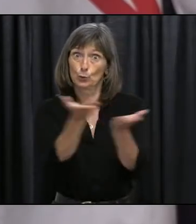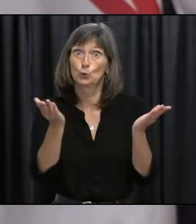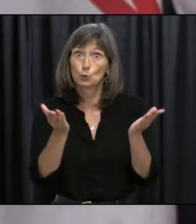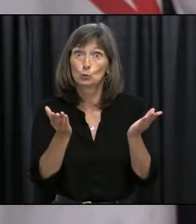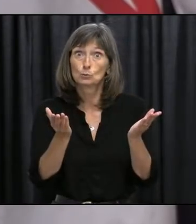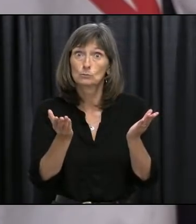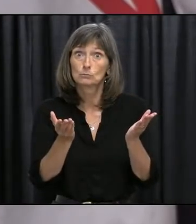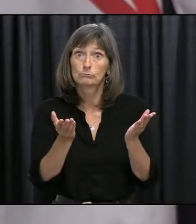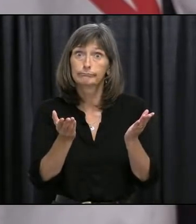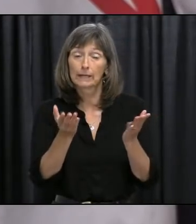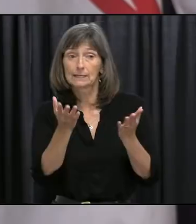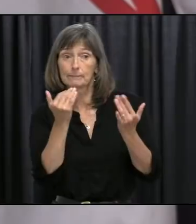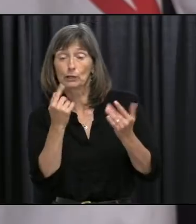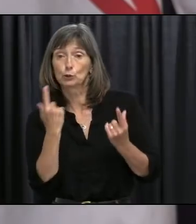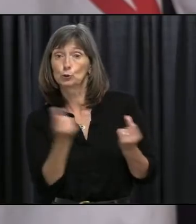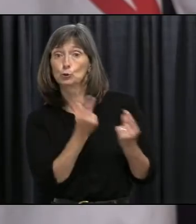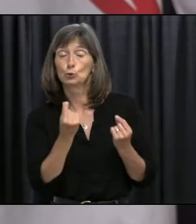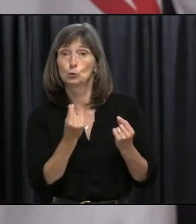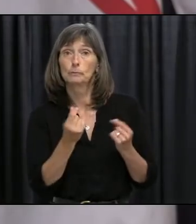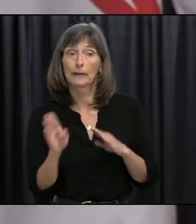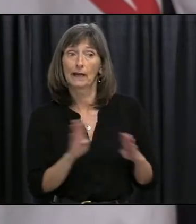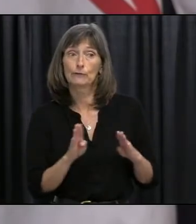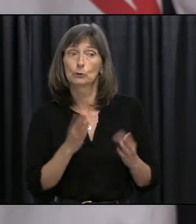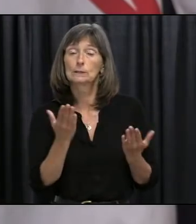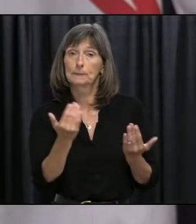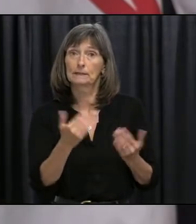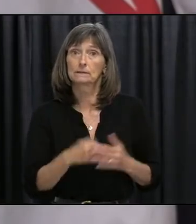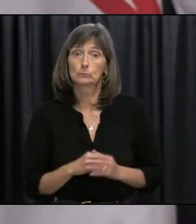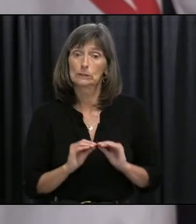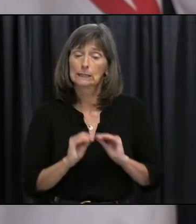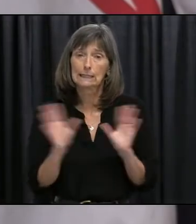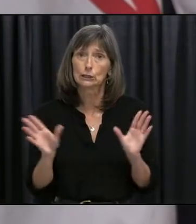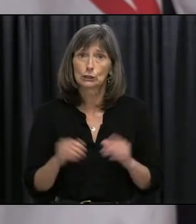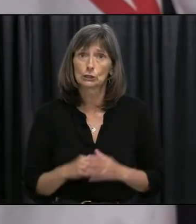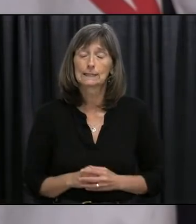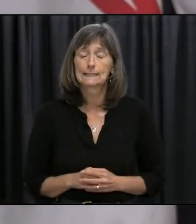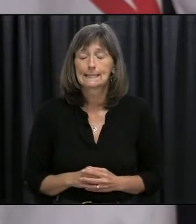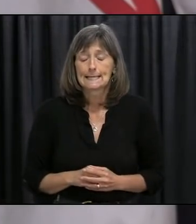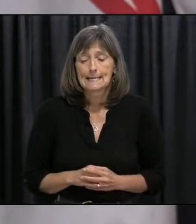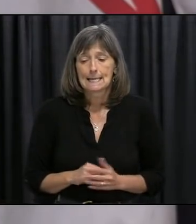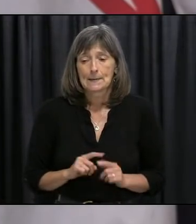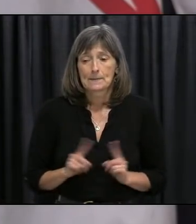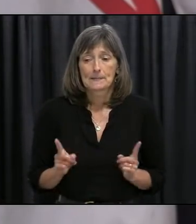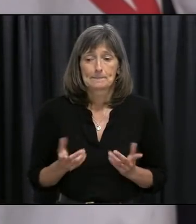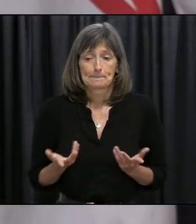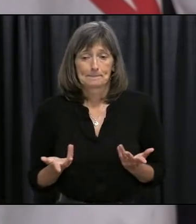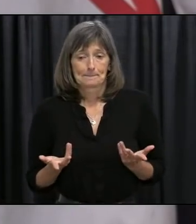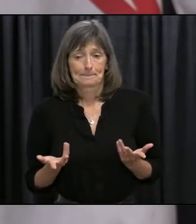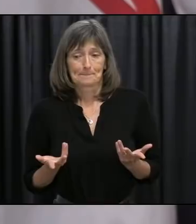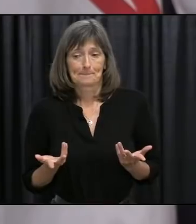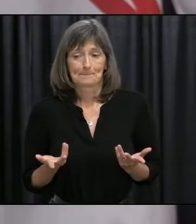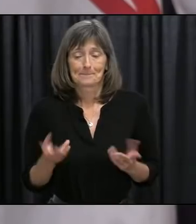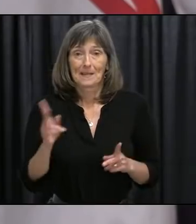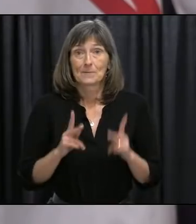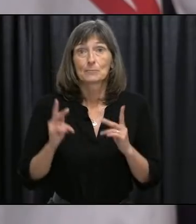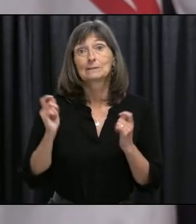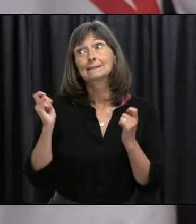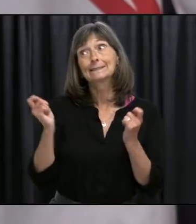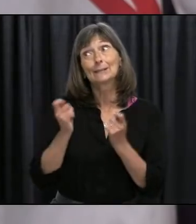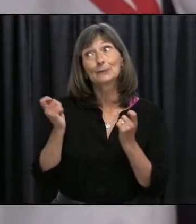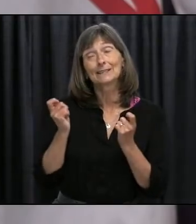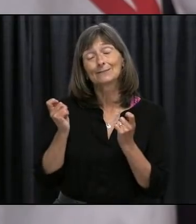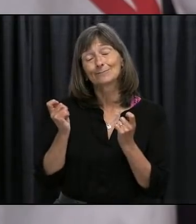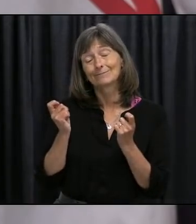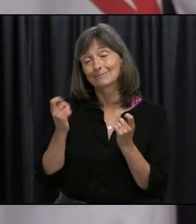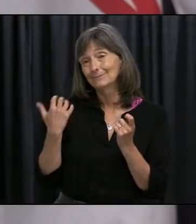expected of them. But unfortunately, when people may celebrate a little bit too